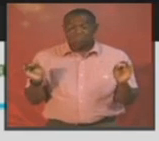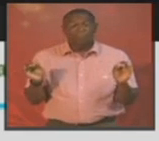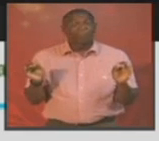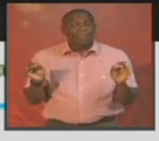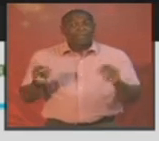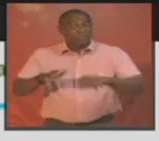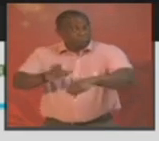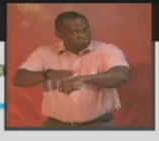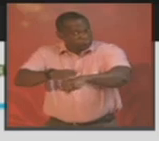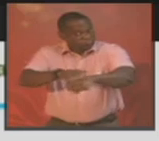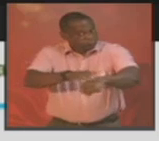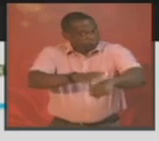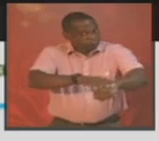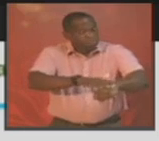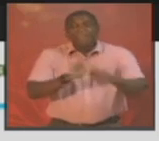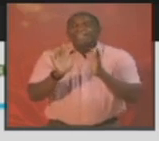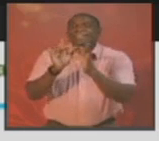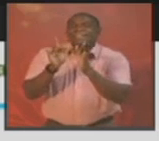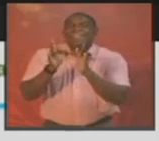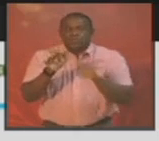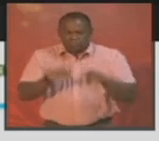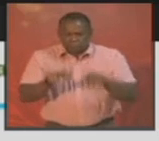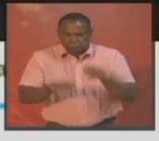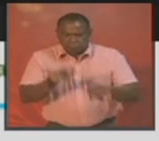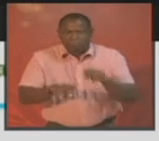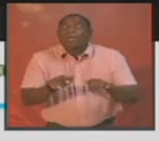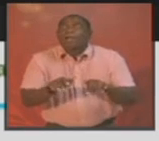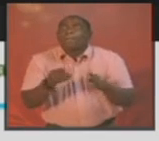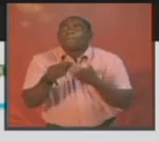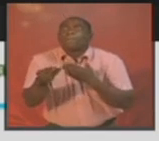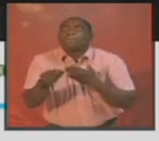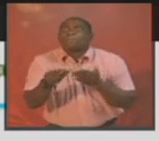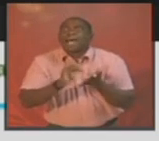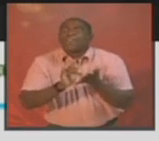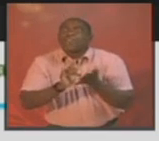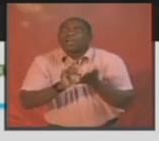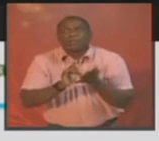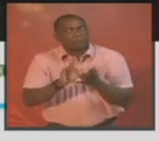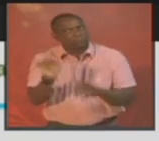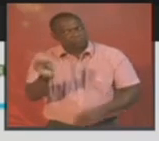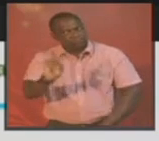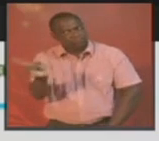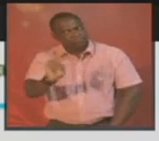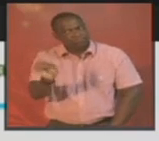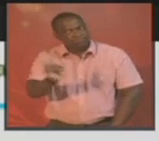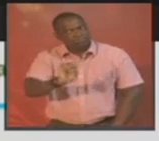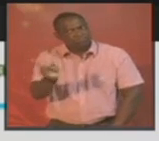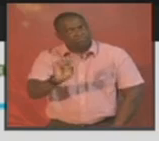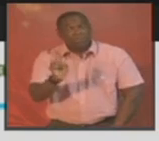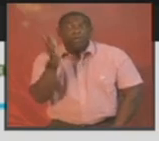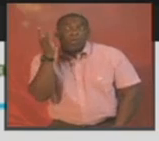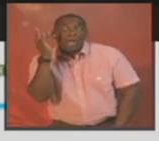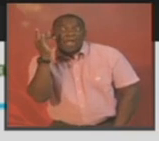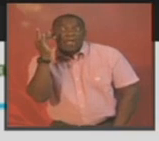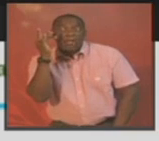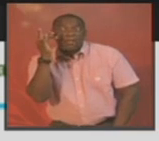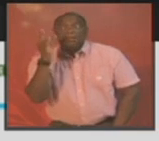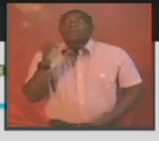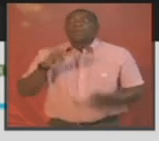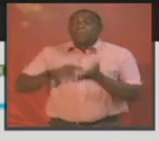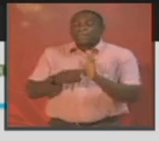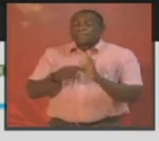little regulation that the CFDD or the Drug Inspector could apply if drugs are imported through the